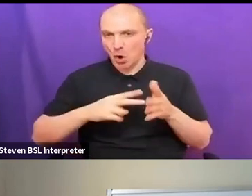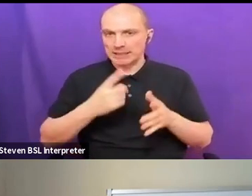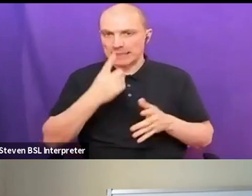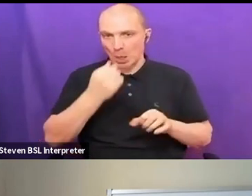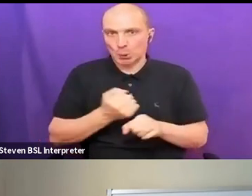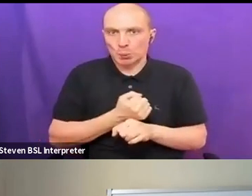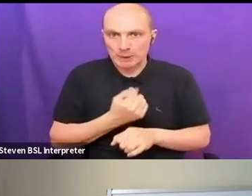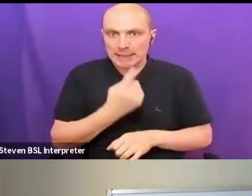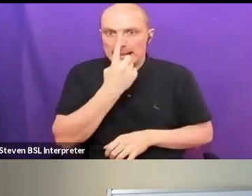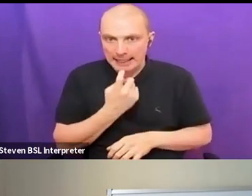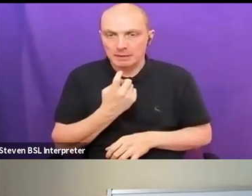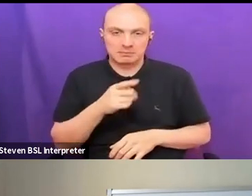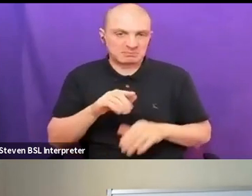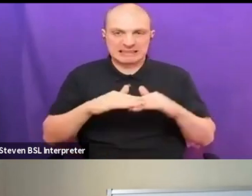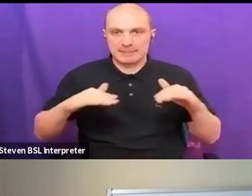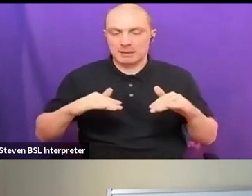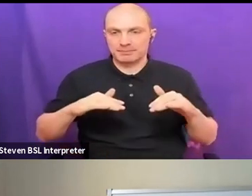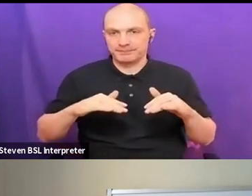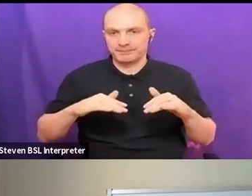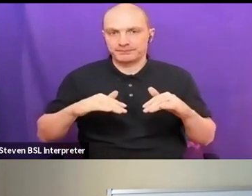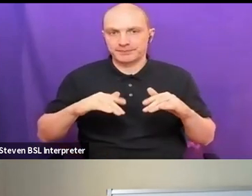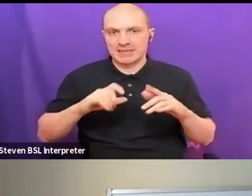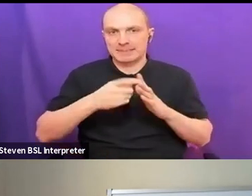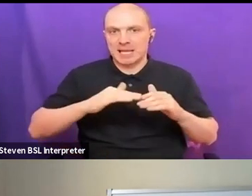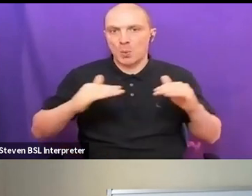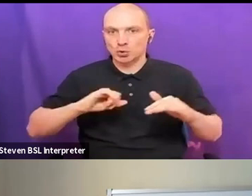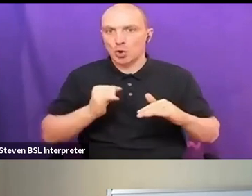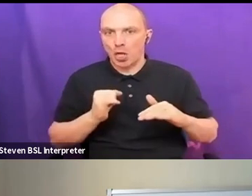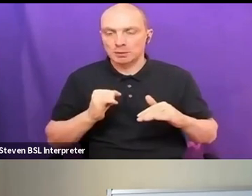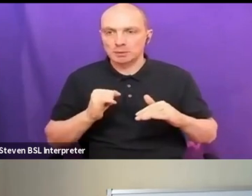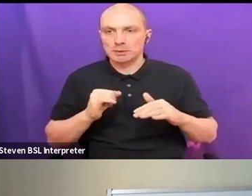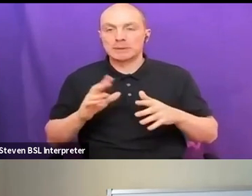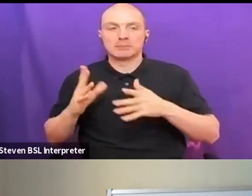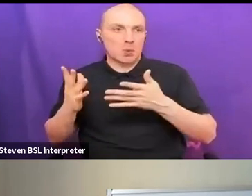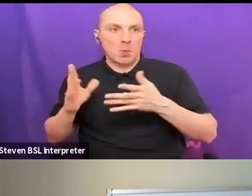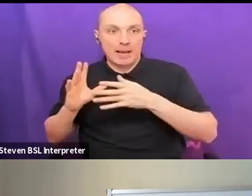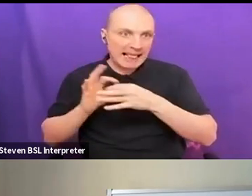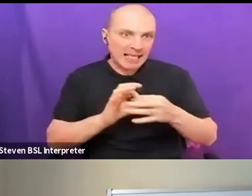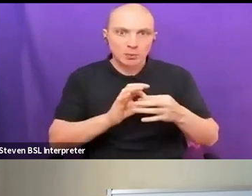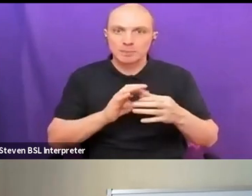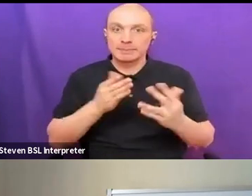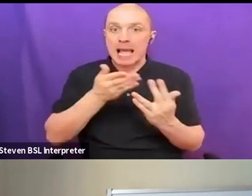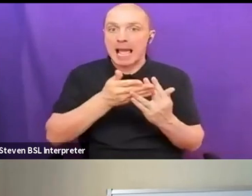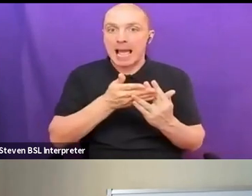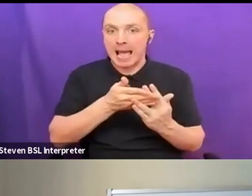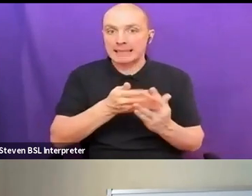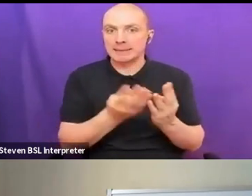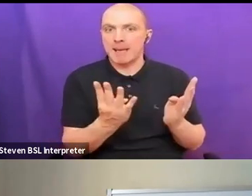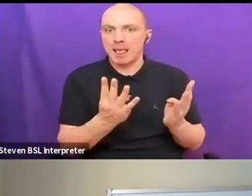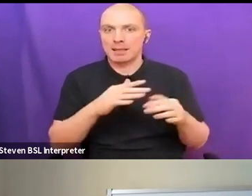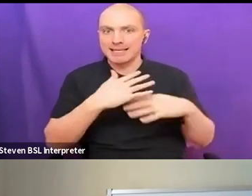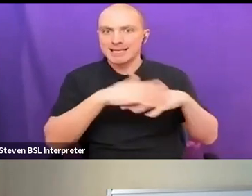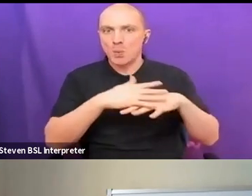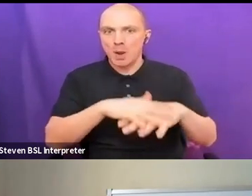do with a membership and with access to the Access Panel network, is there anything specific that we should be bearing in mind to